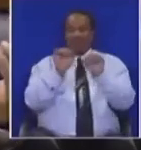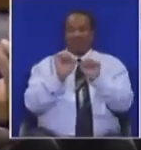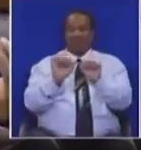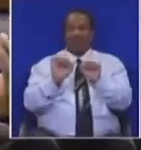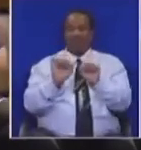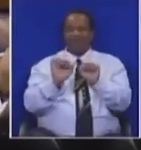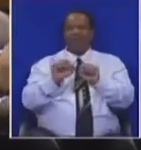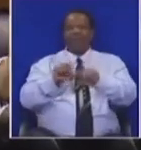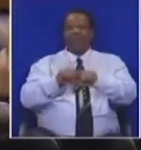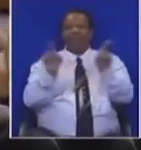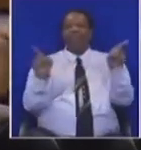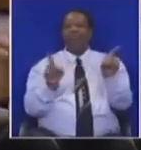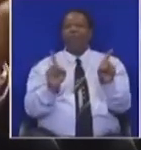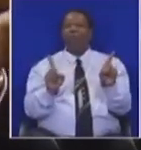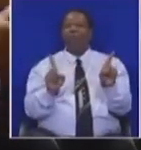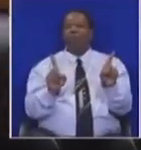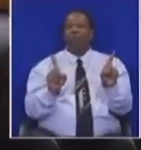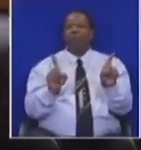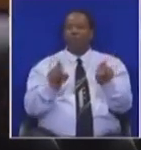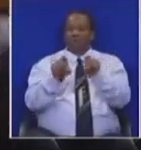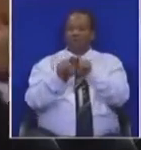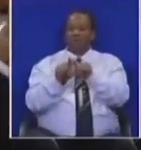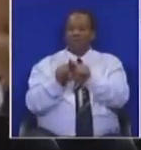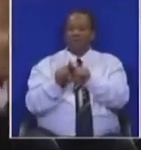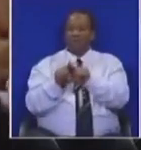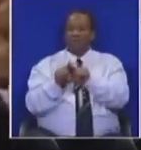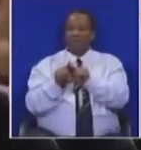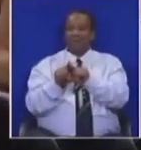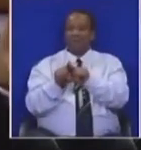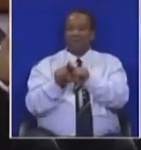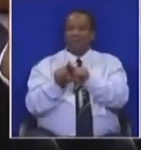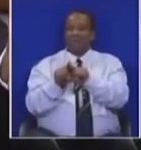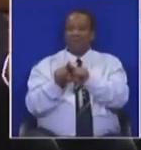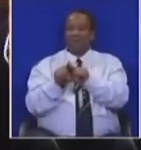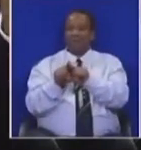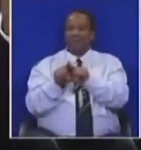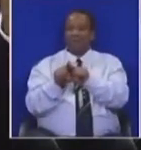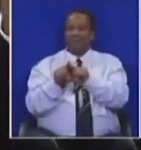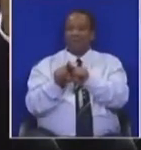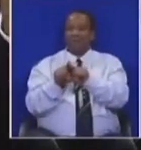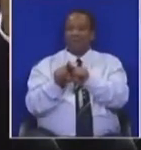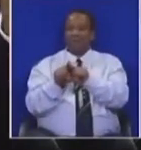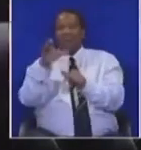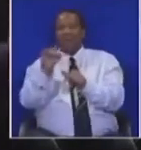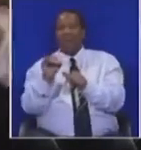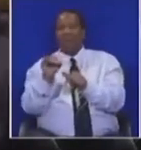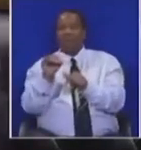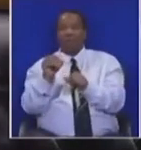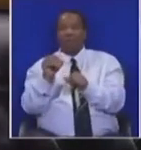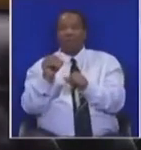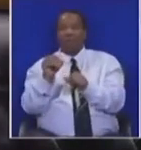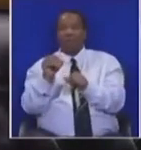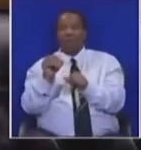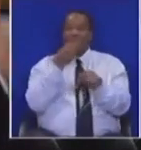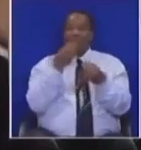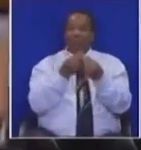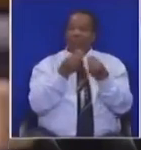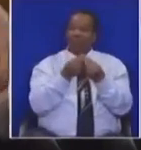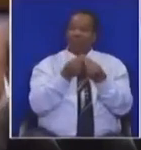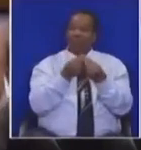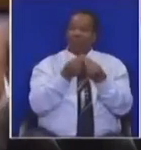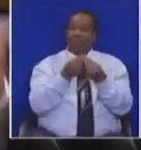bangafani? Yiphi okuyona into ene-advantage phakathi kwalezi zombili? Ikinge iphansi kwaleso simo